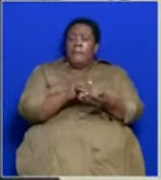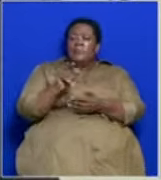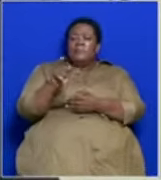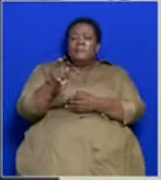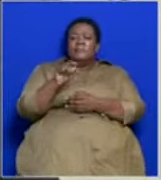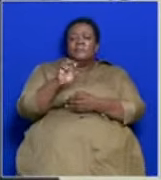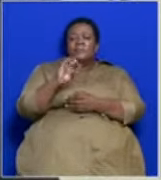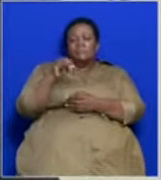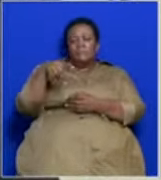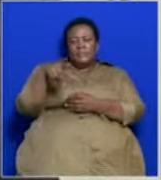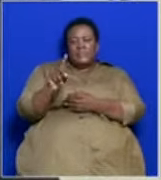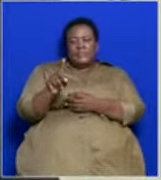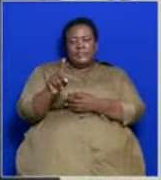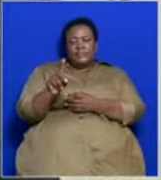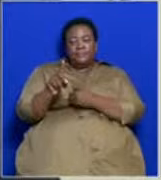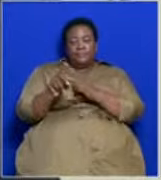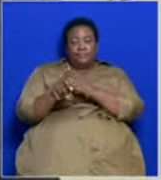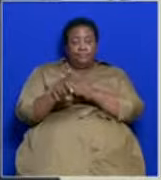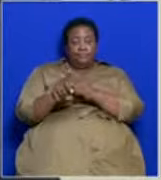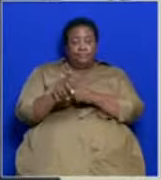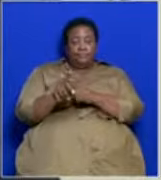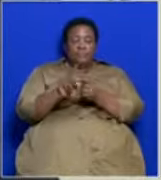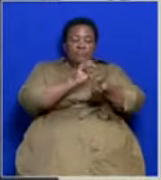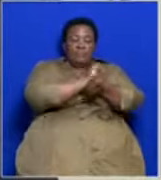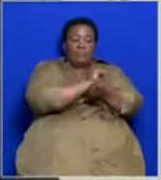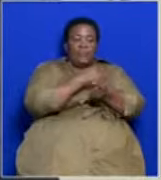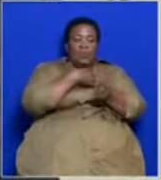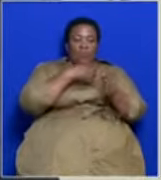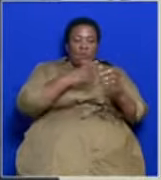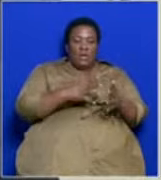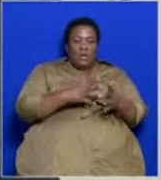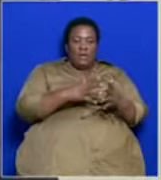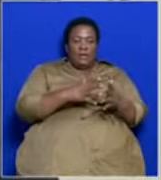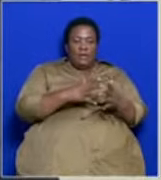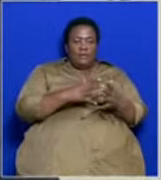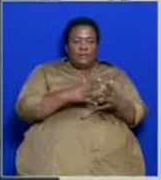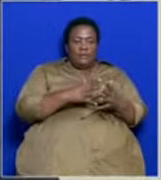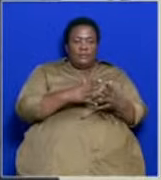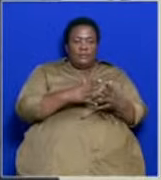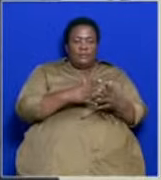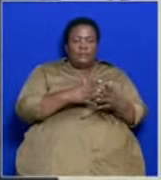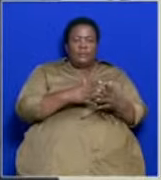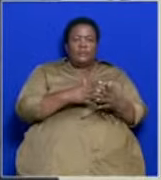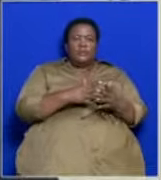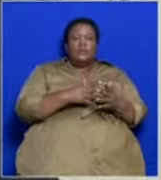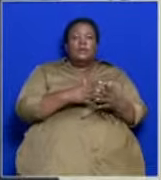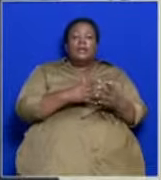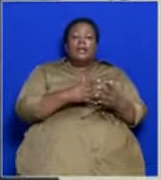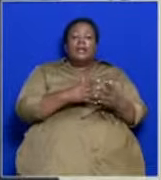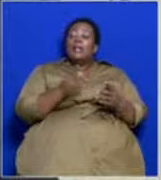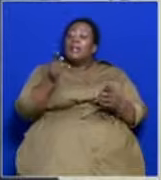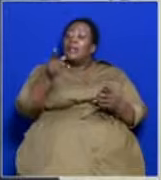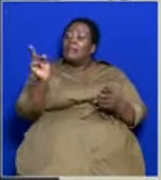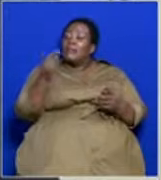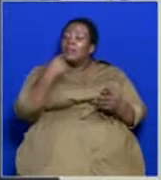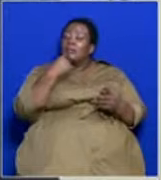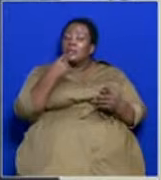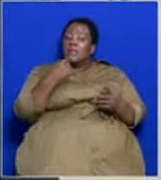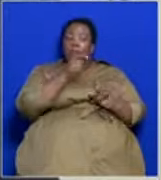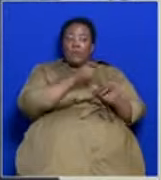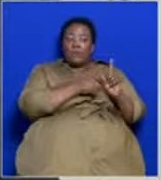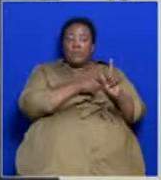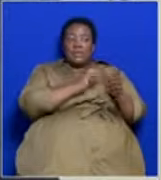EMPD handcuffed the owner, contradicting their version that suspect had fled.